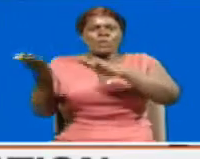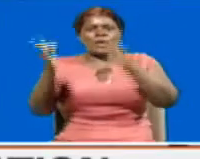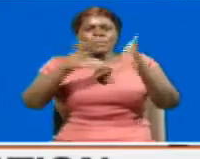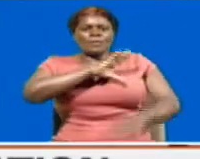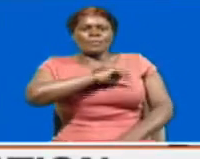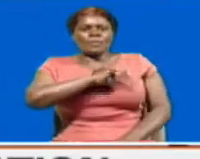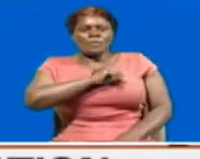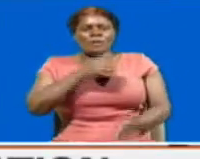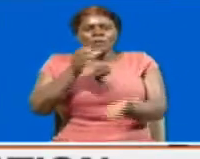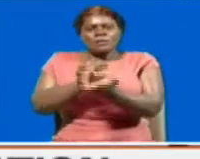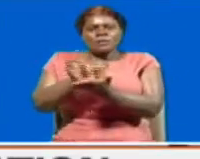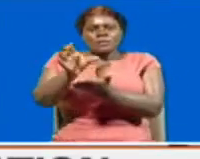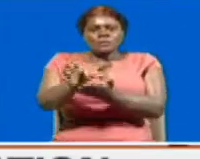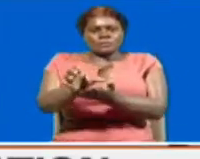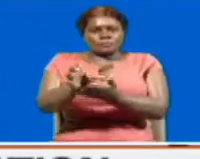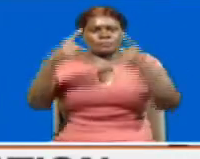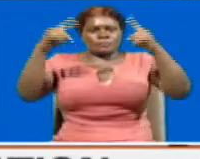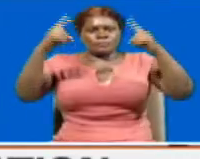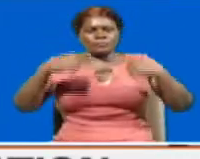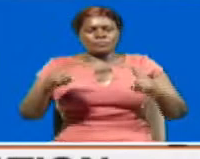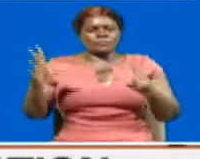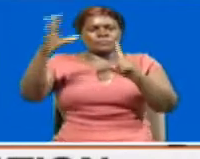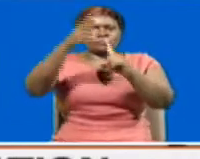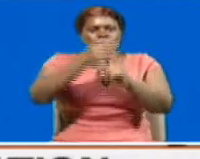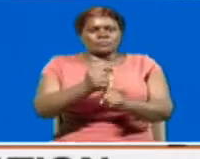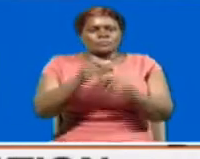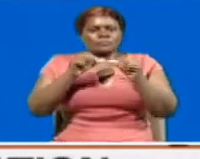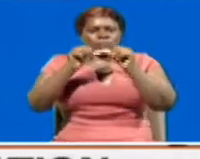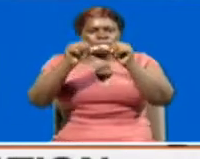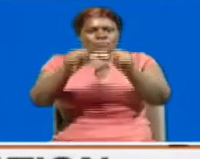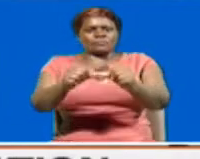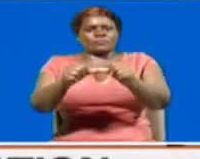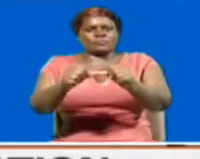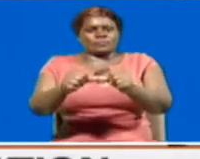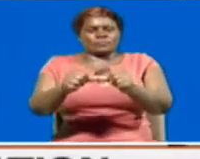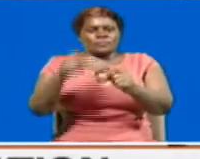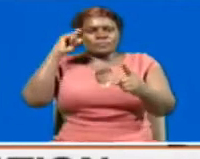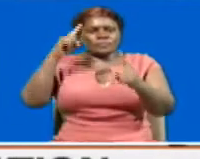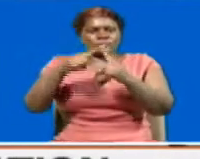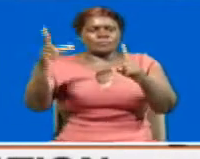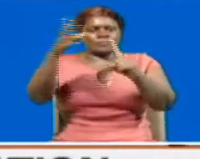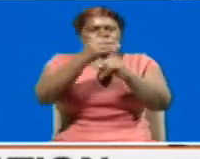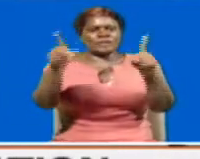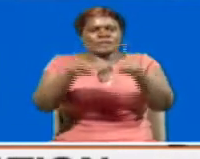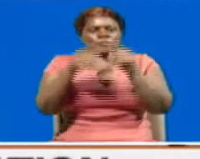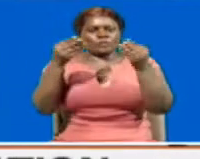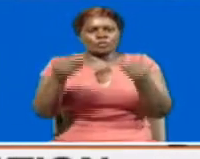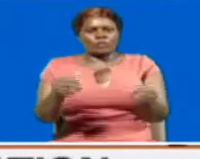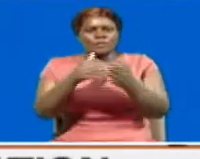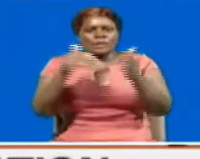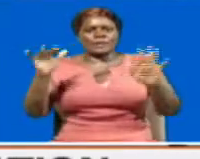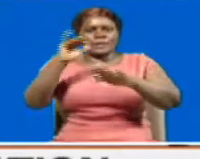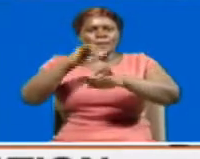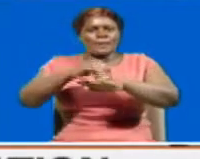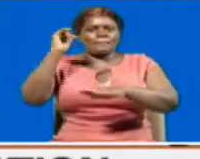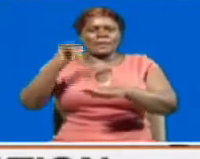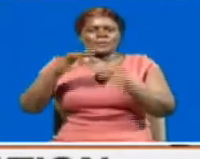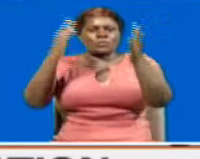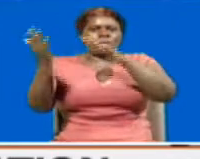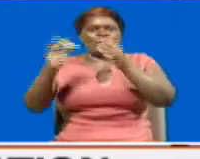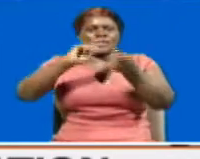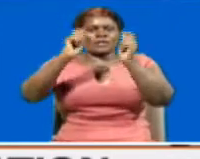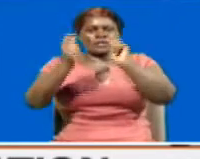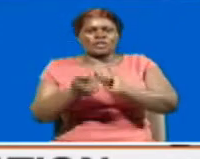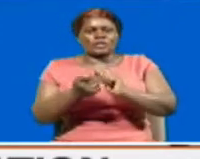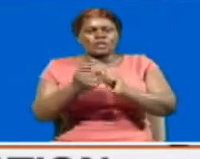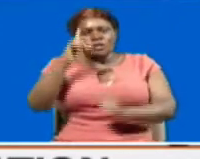Resilience Fund to accelerate the realization of sustainable development goals and to mitigate against the impact of climate change